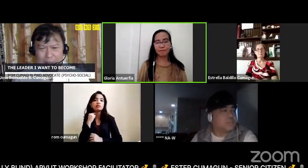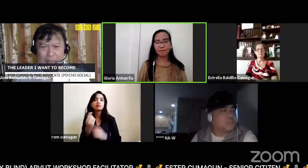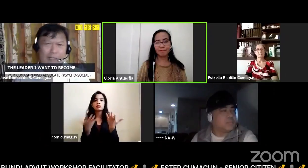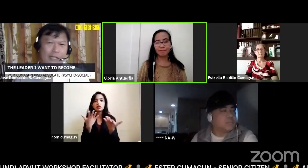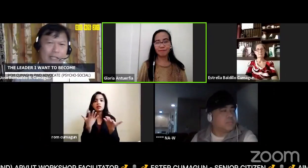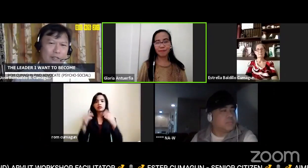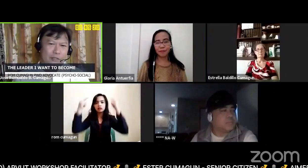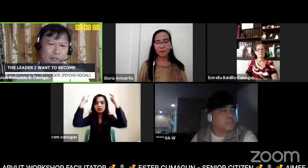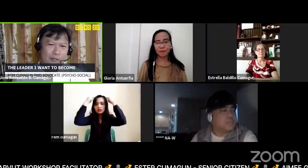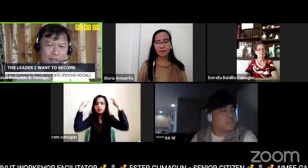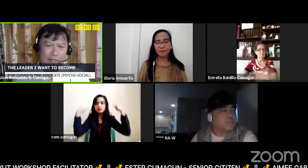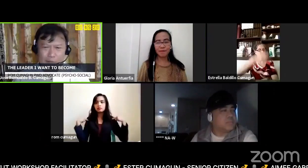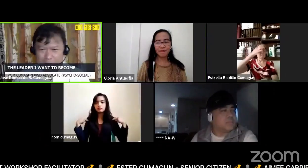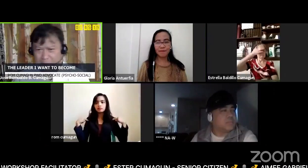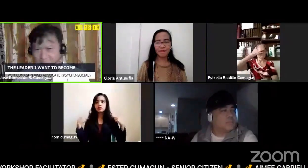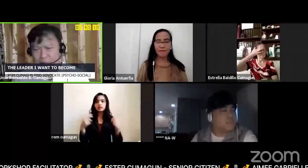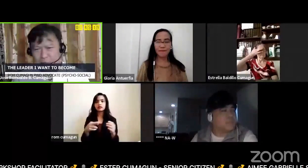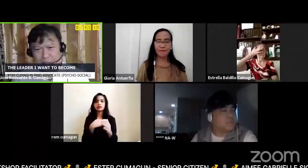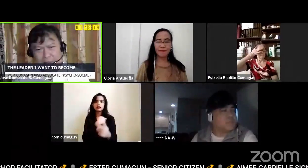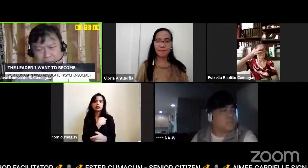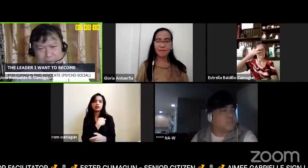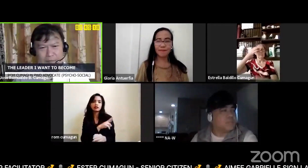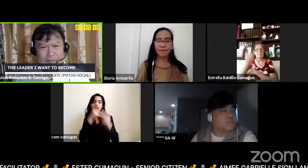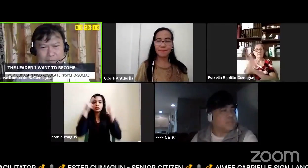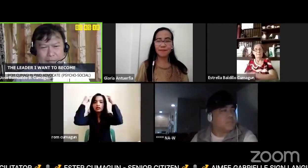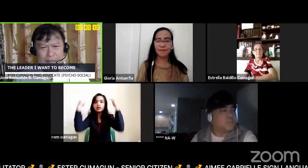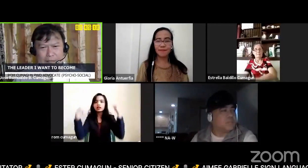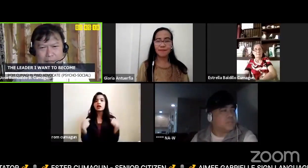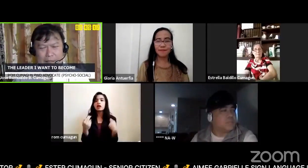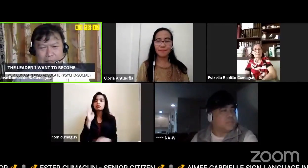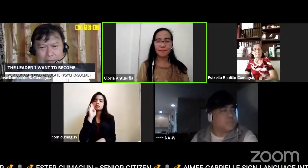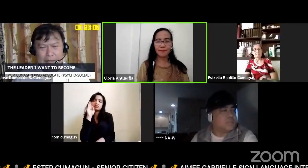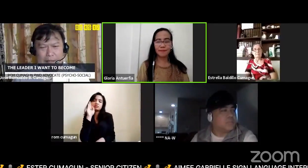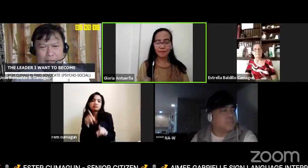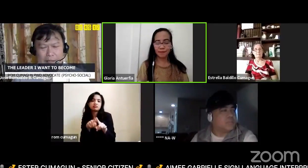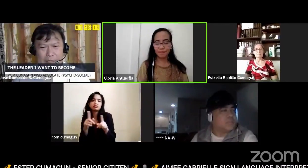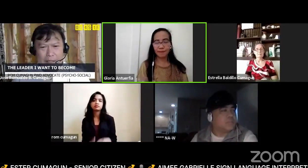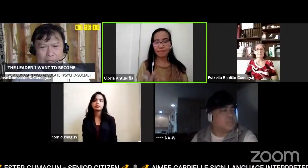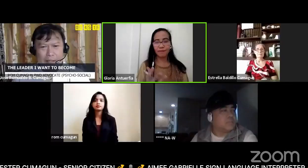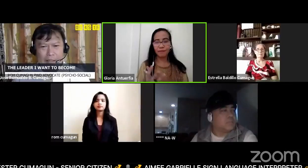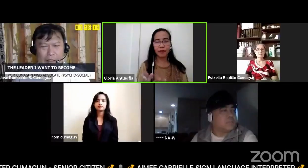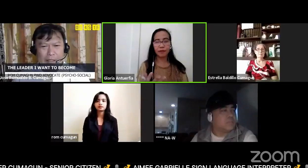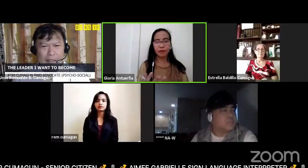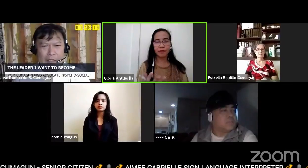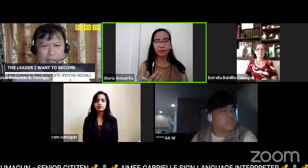sister, a religious sister or religious brother.